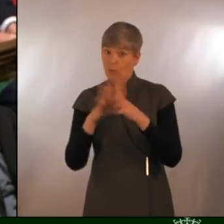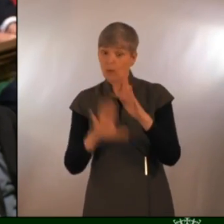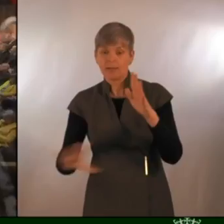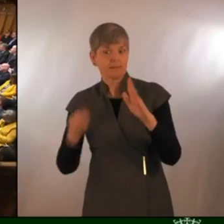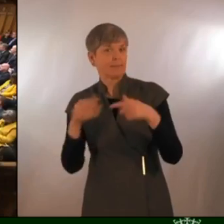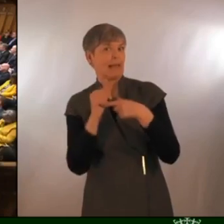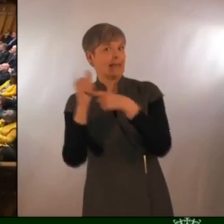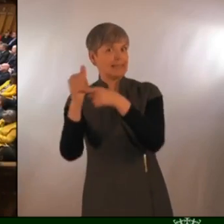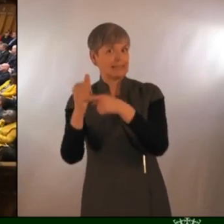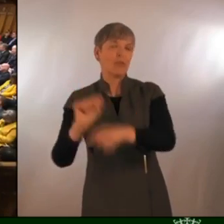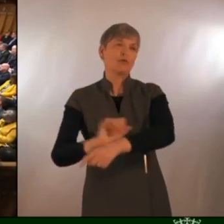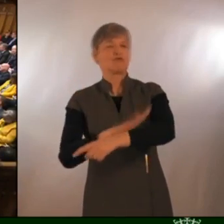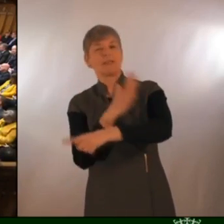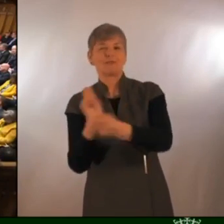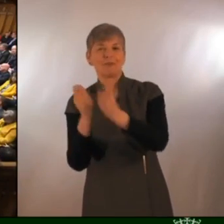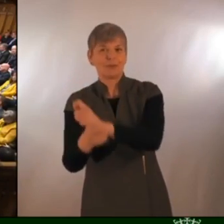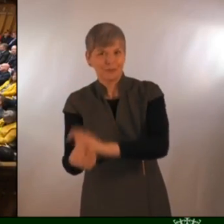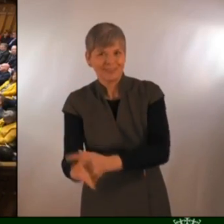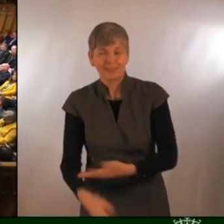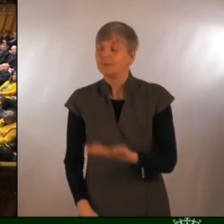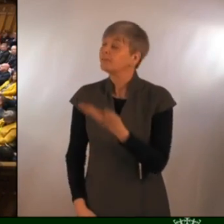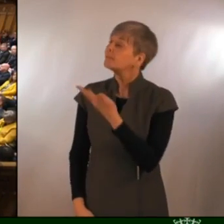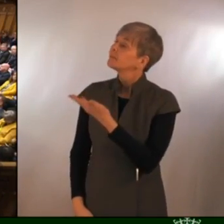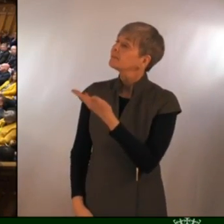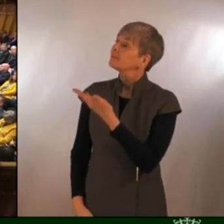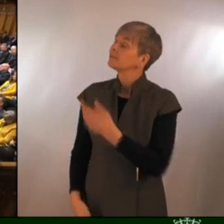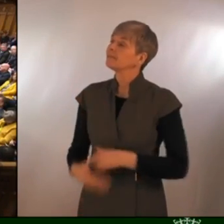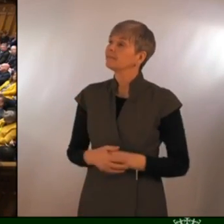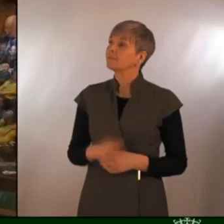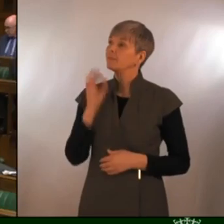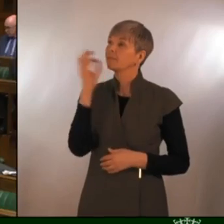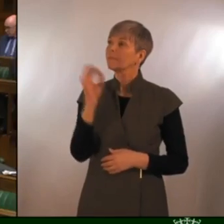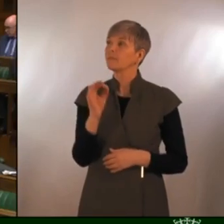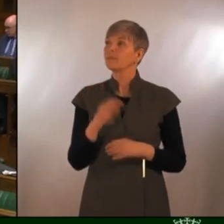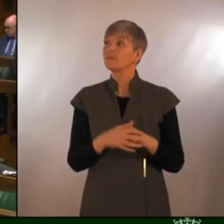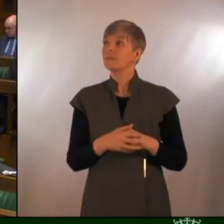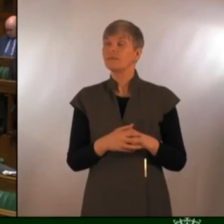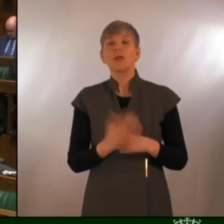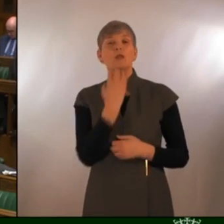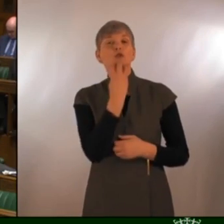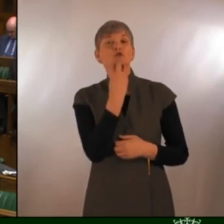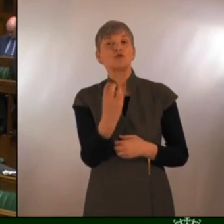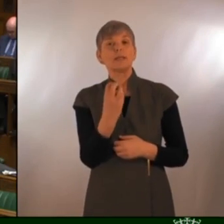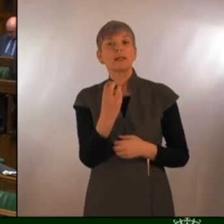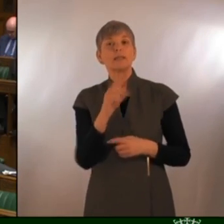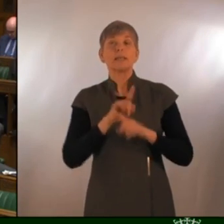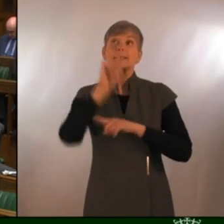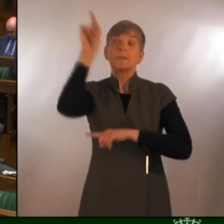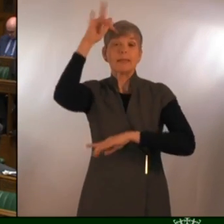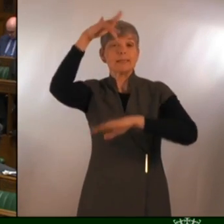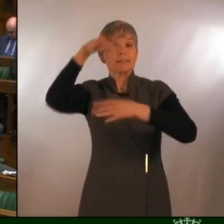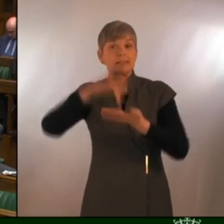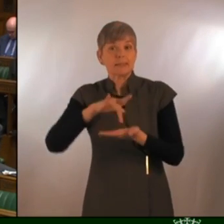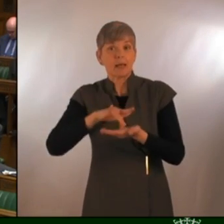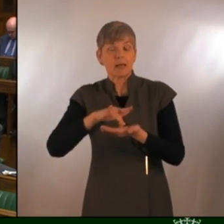future. Mr. Carmichael. Thank you, Mr. Speaker. The Shetland Space Centre, a limited company in my constituency, is working in partnership